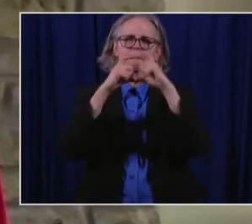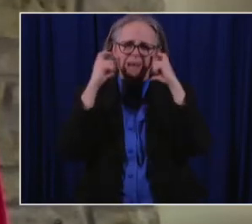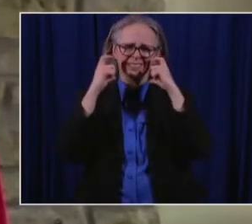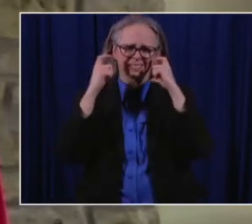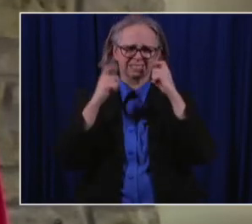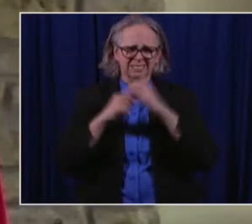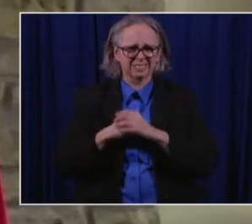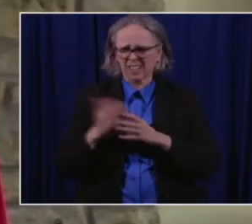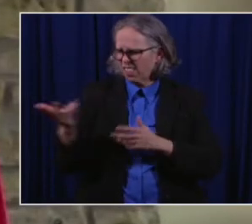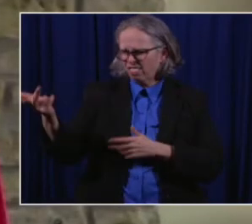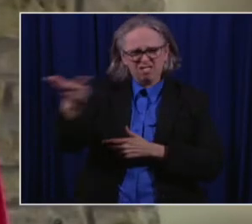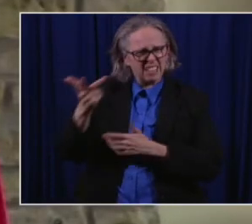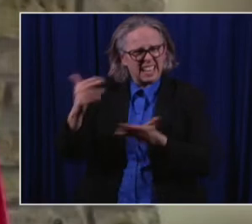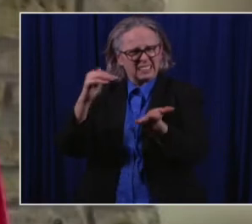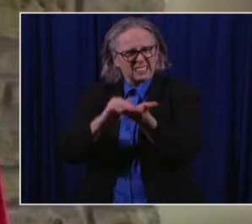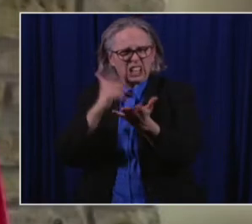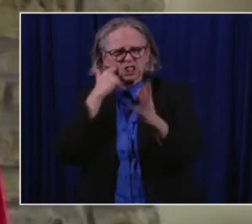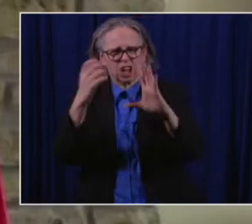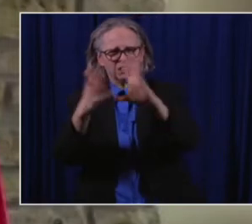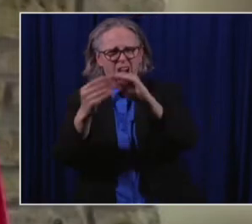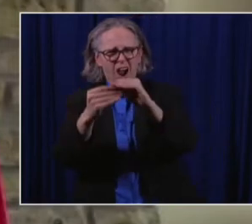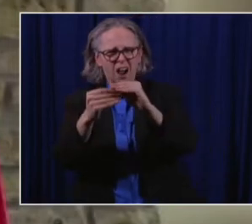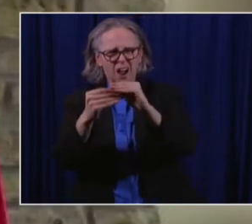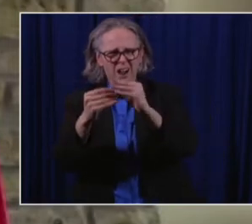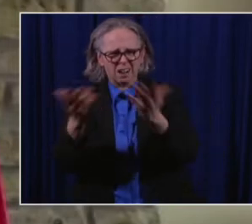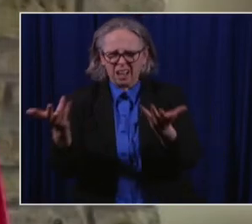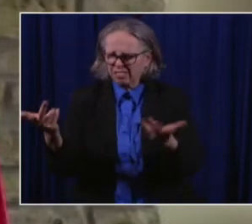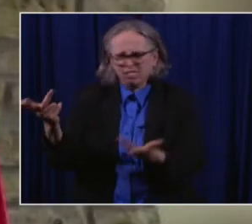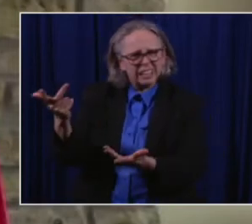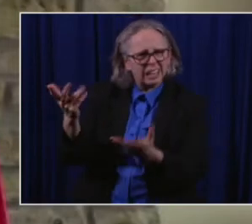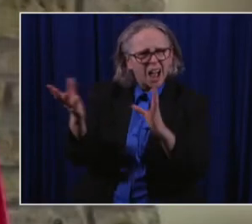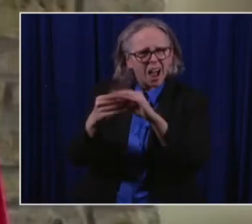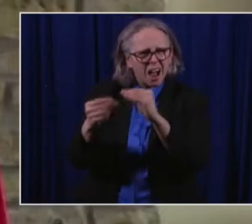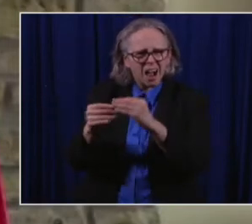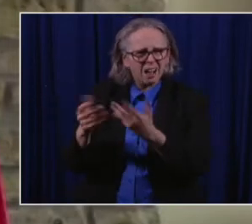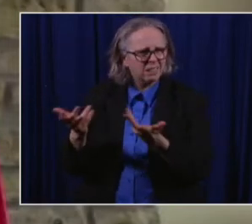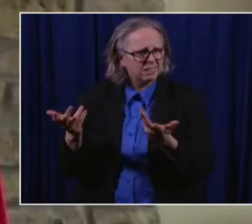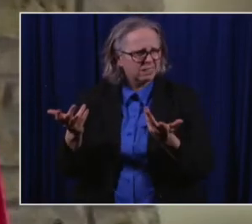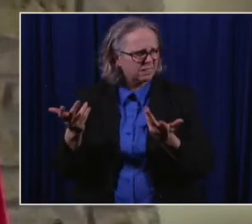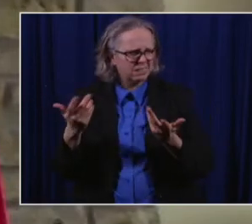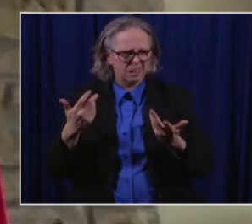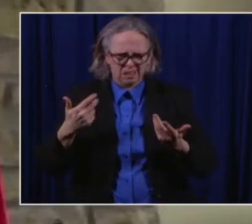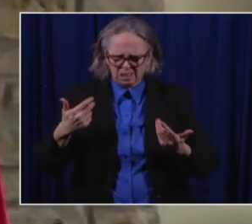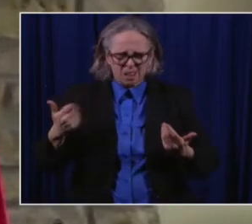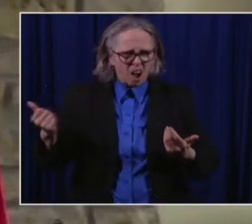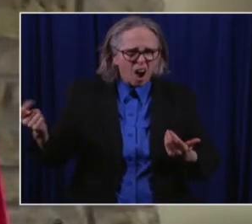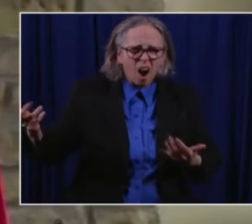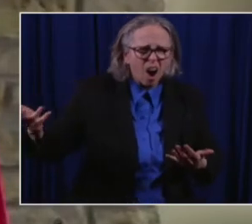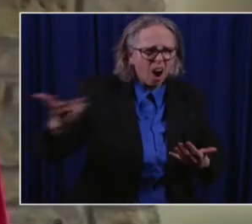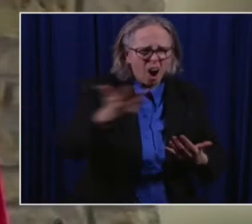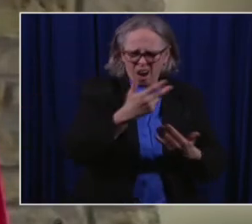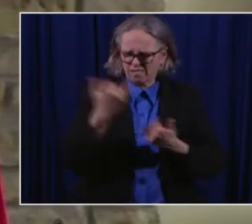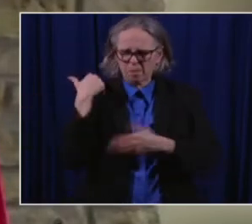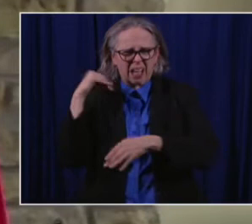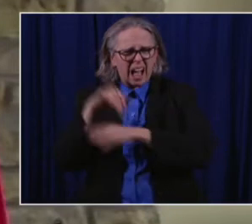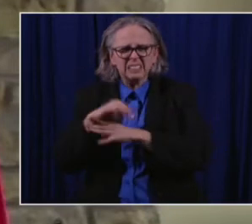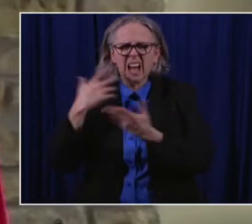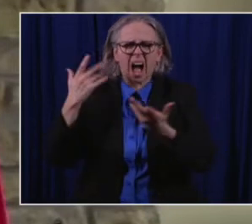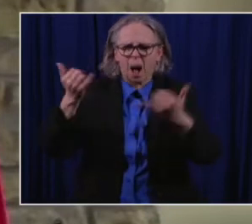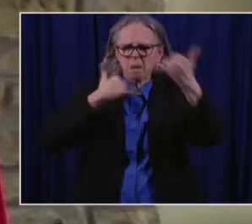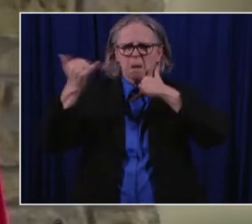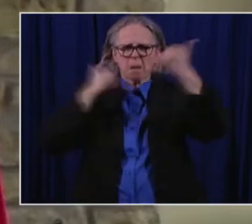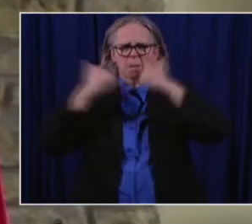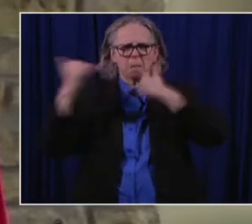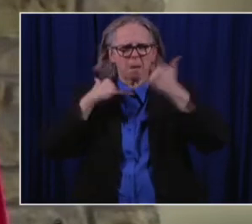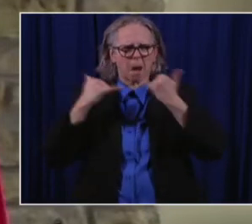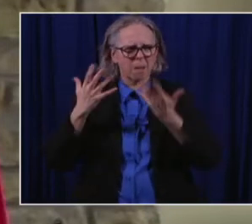here and all the infectious disease doctors that I talked to, I don't know how many were on the phone last night, 20, 30